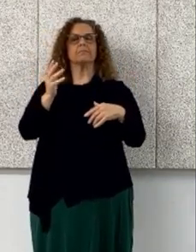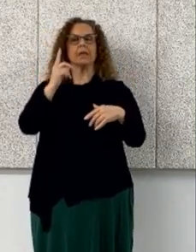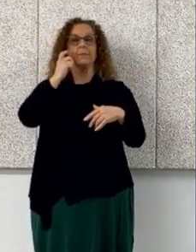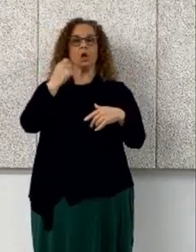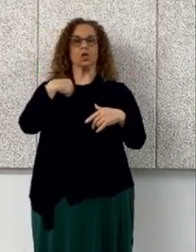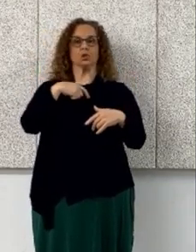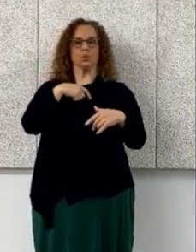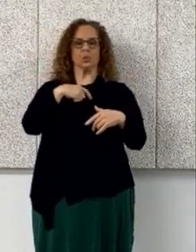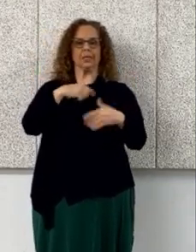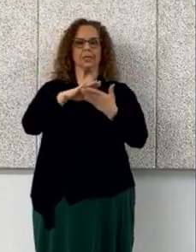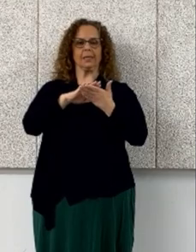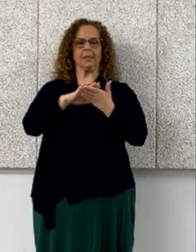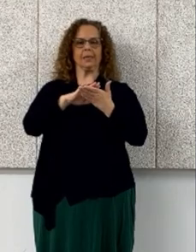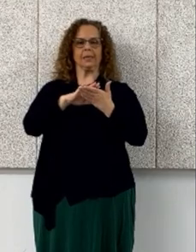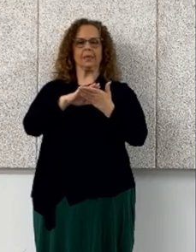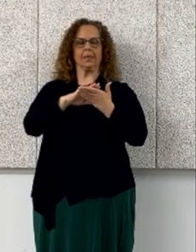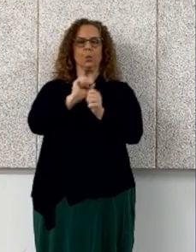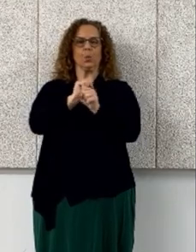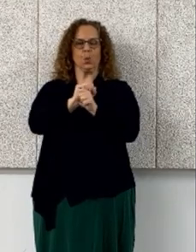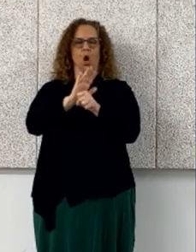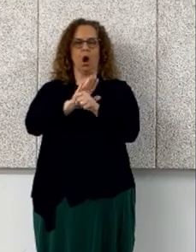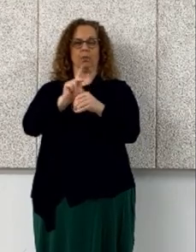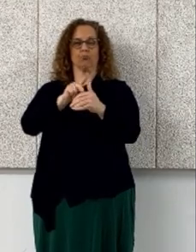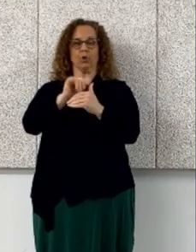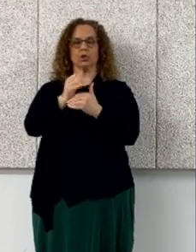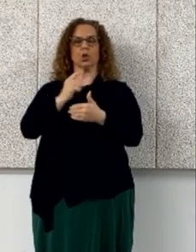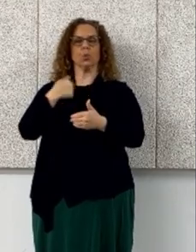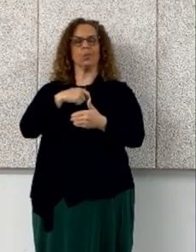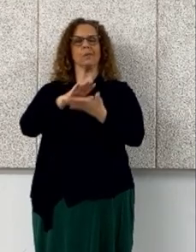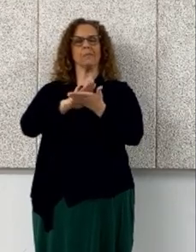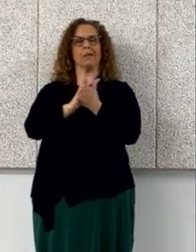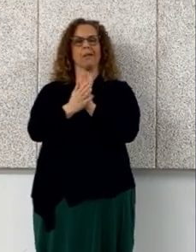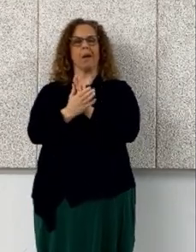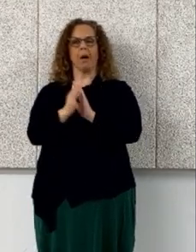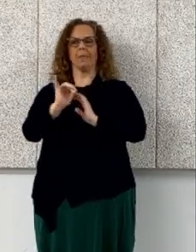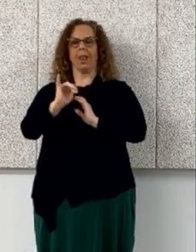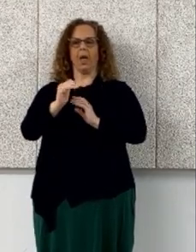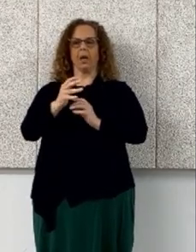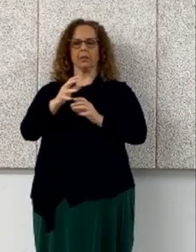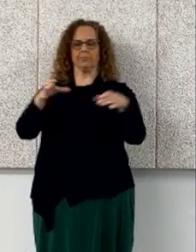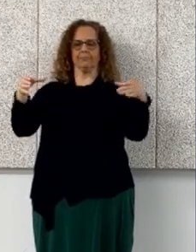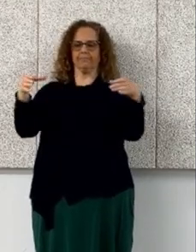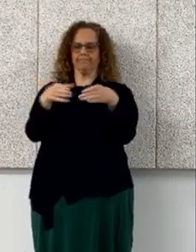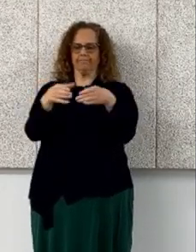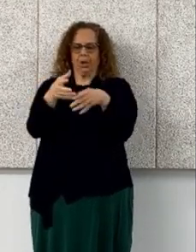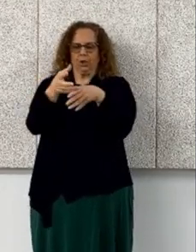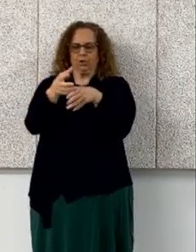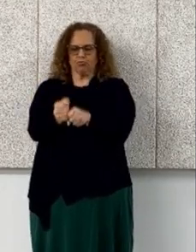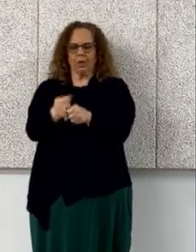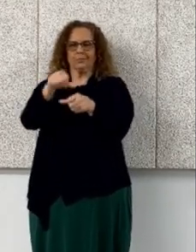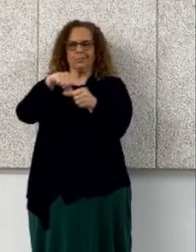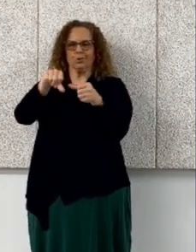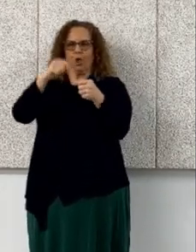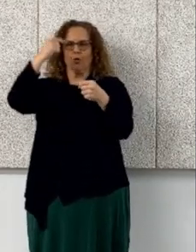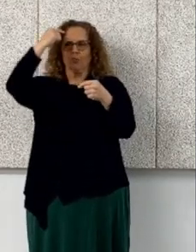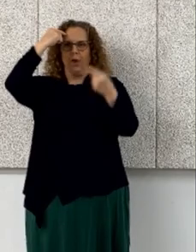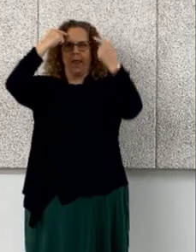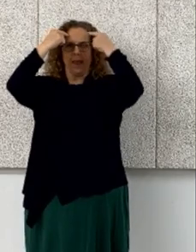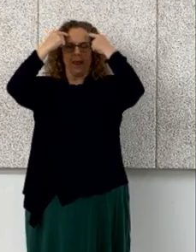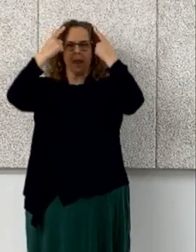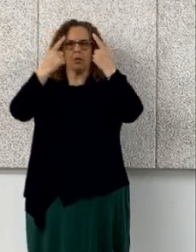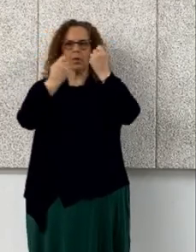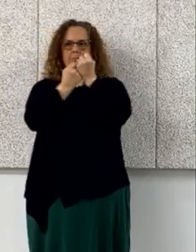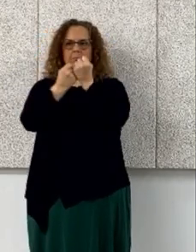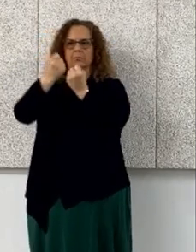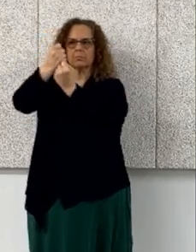a brain trust. Yeah. And different ideas are being had, whether it's been discussed out loud or not, that build on each other. So